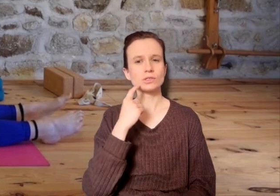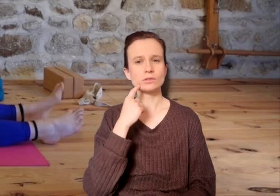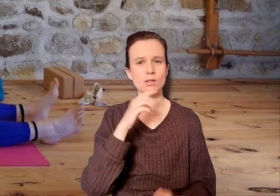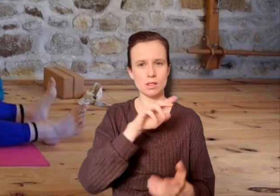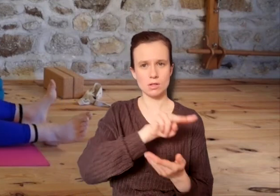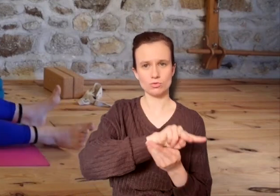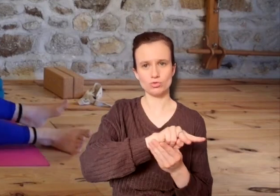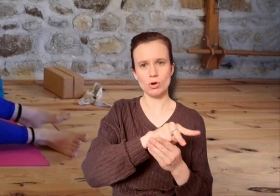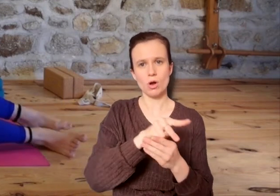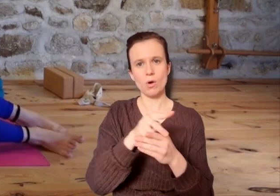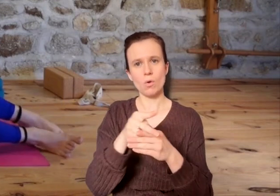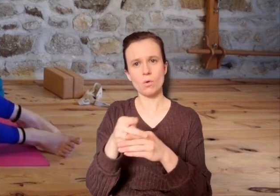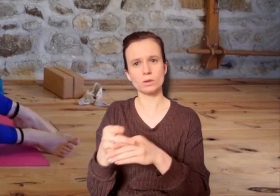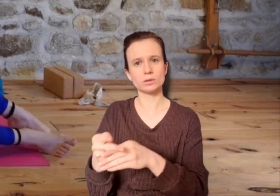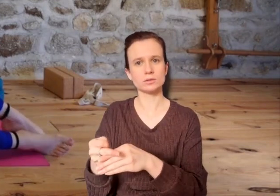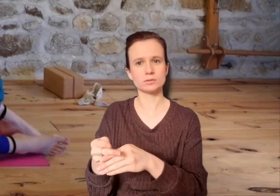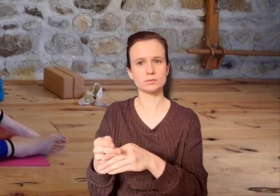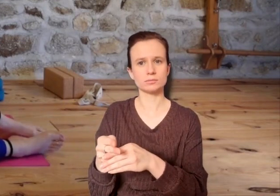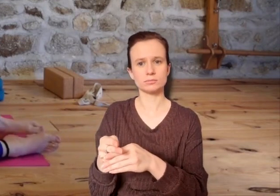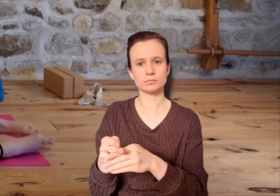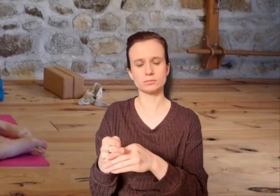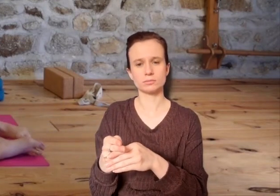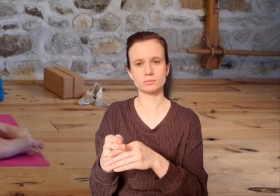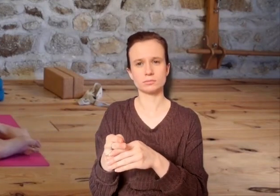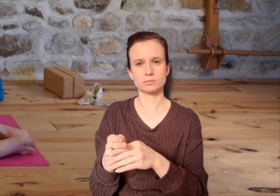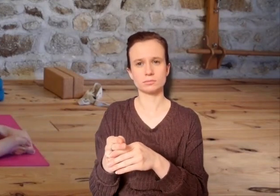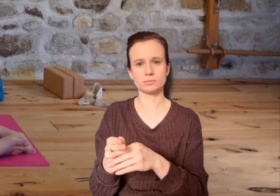And then very gently we're going to roll onto our sides.